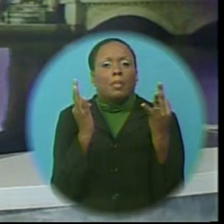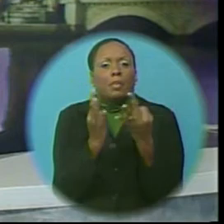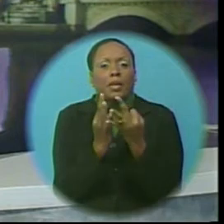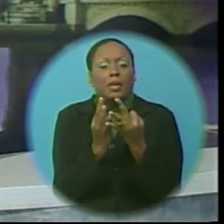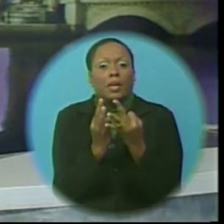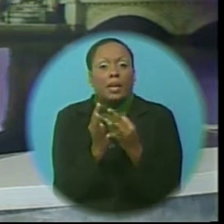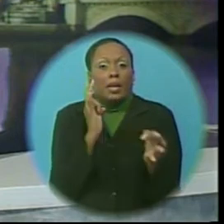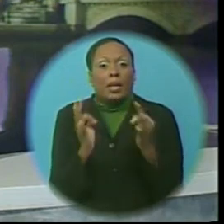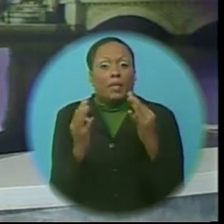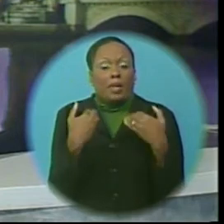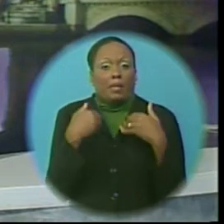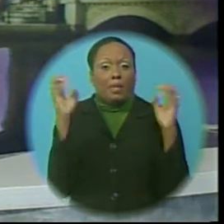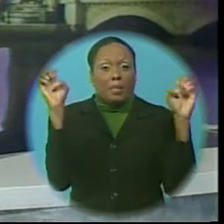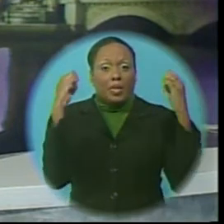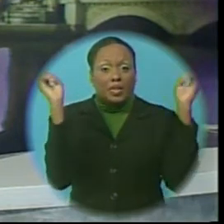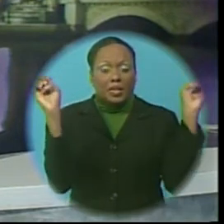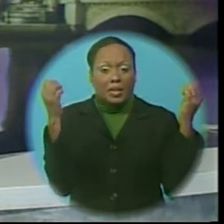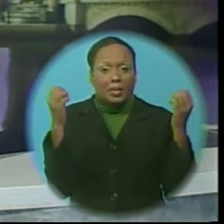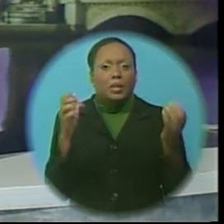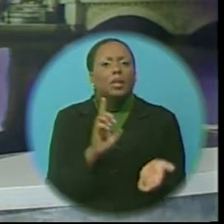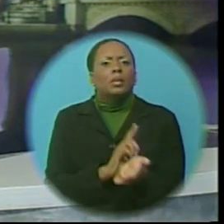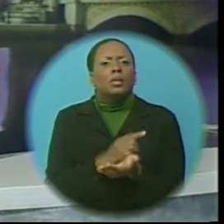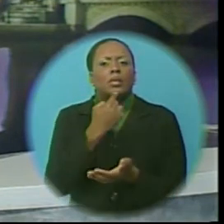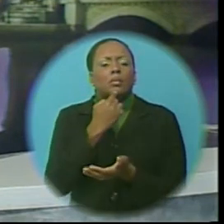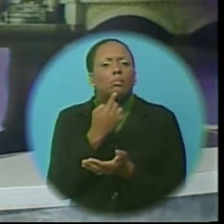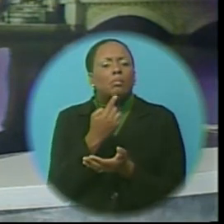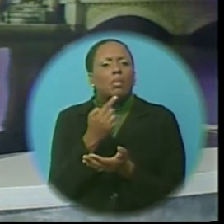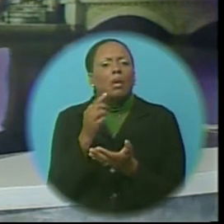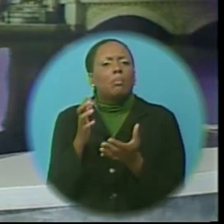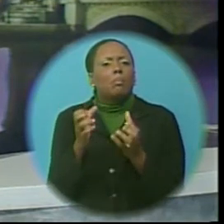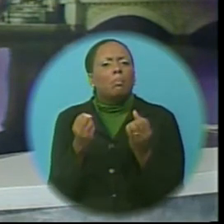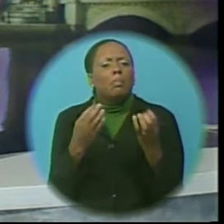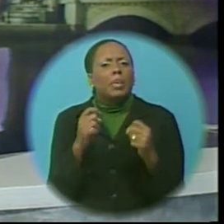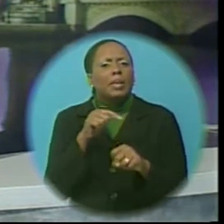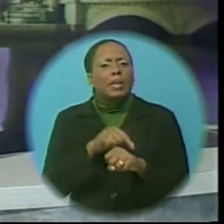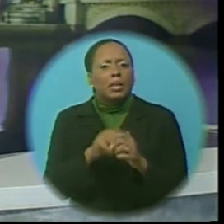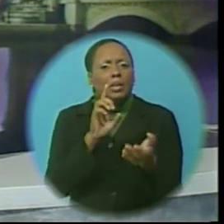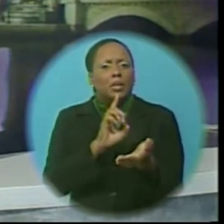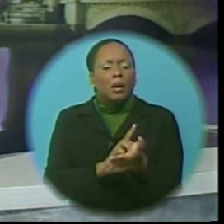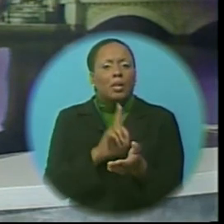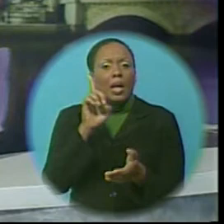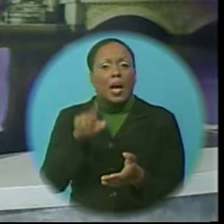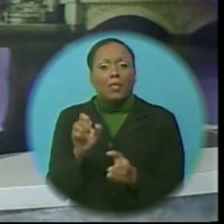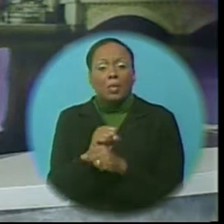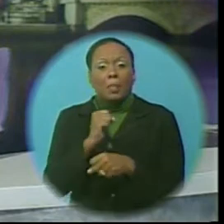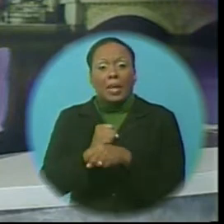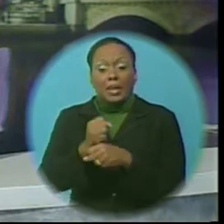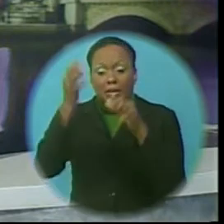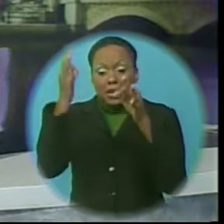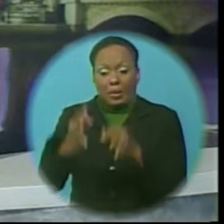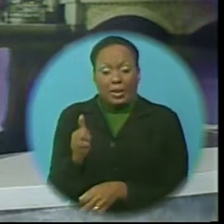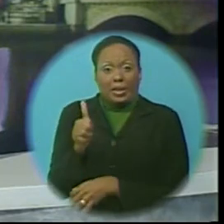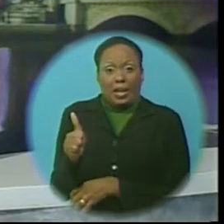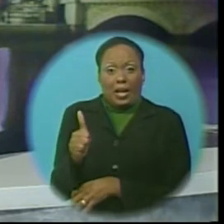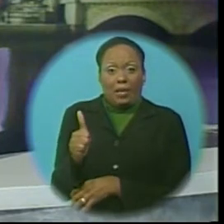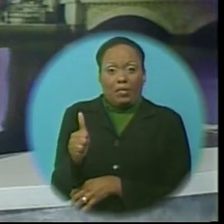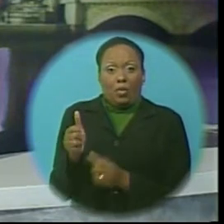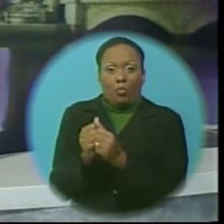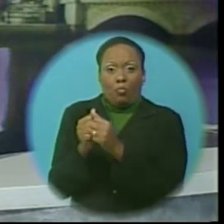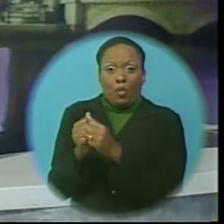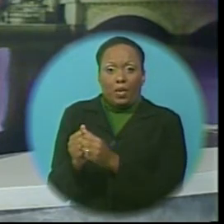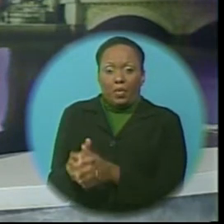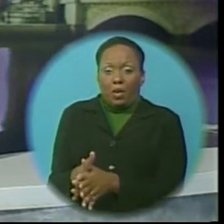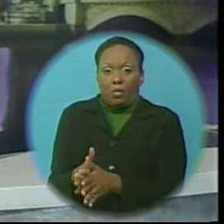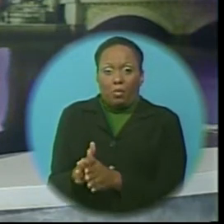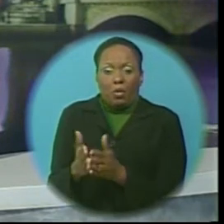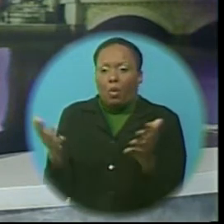emergency. Dr. Anne-Marie Hassel says very often doctors are forced to make important decisions about patients without any